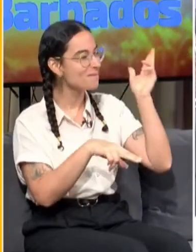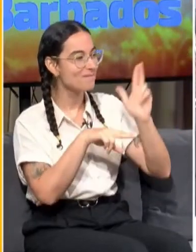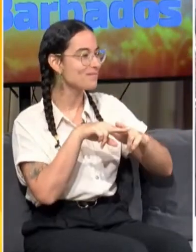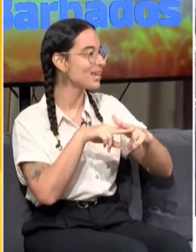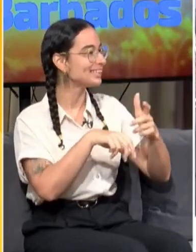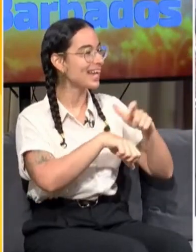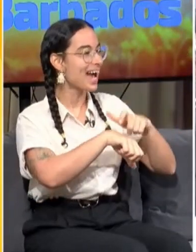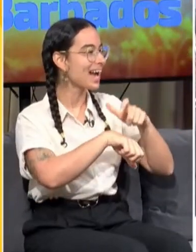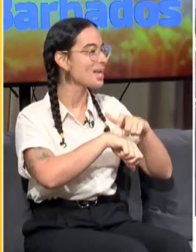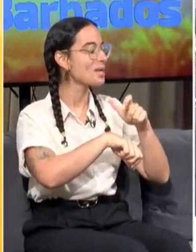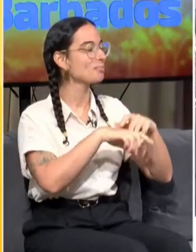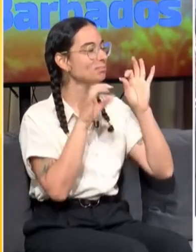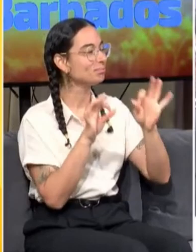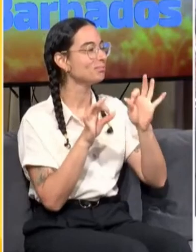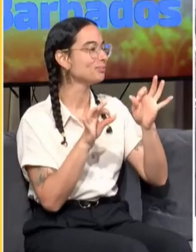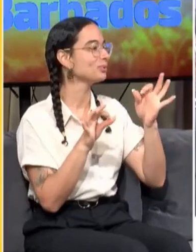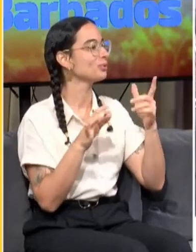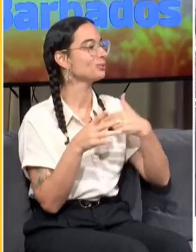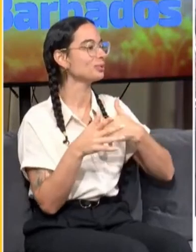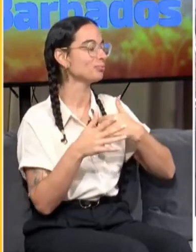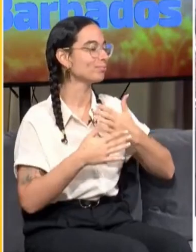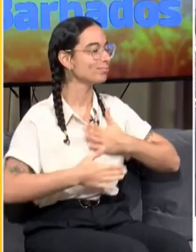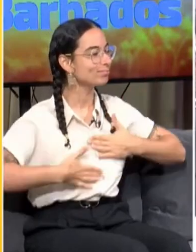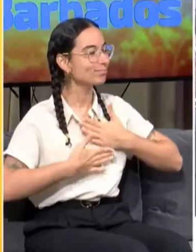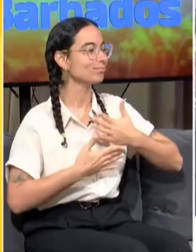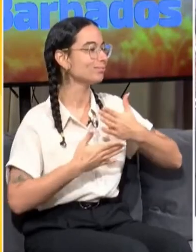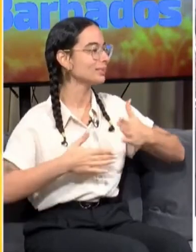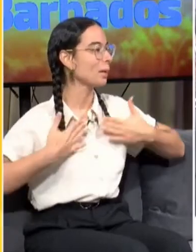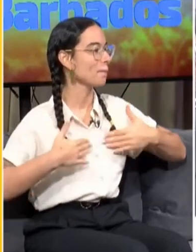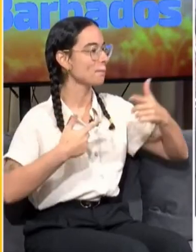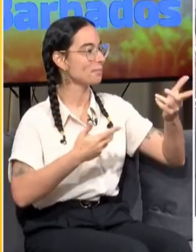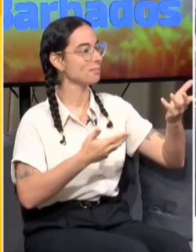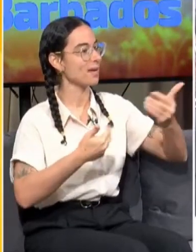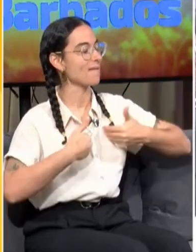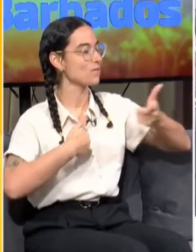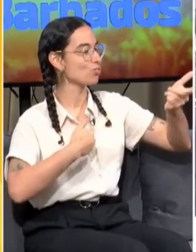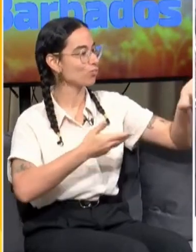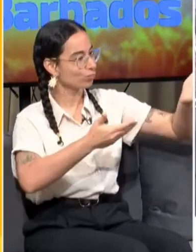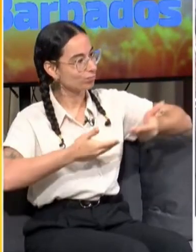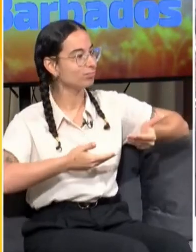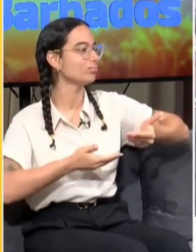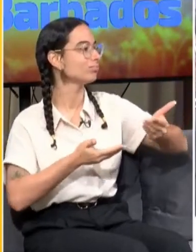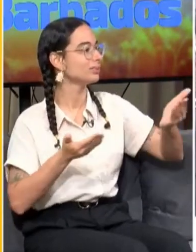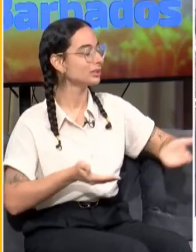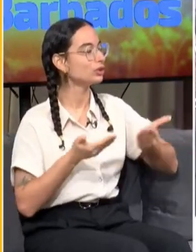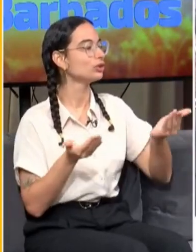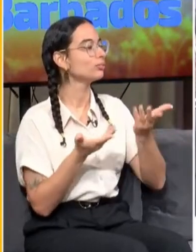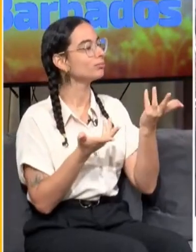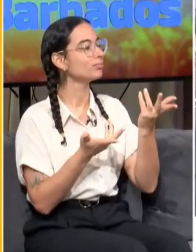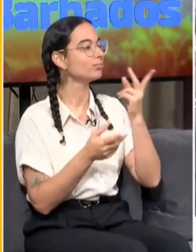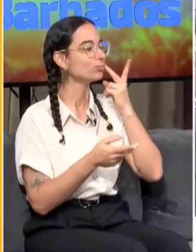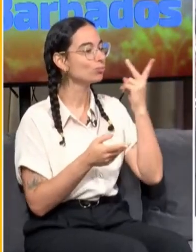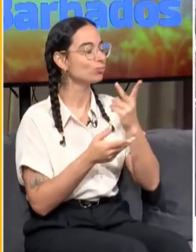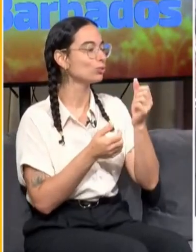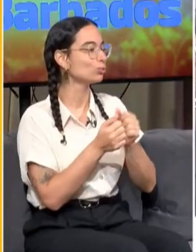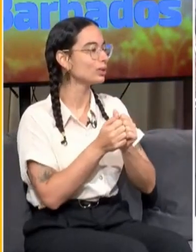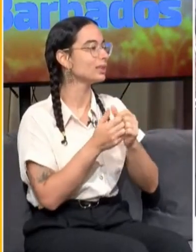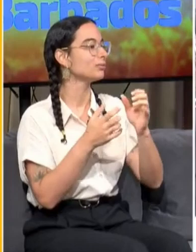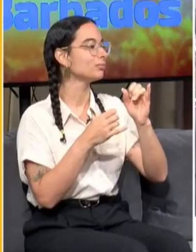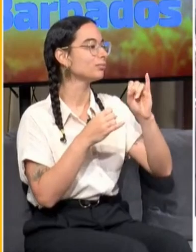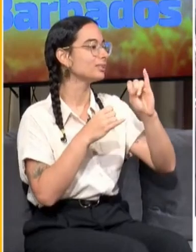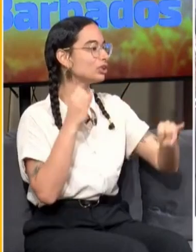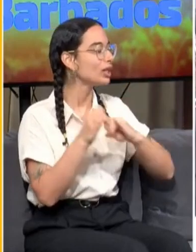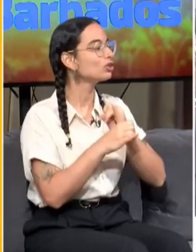studio chatting with us a little bit this morning as we look toward International Week of the Deaf.